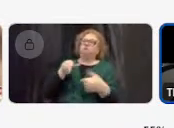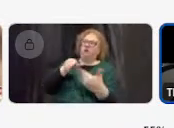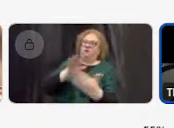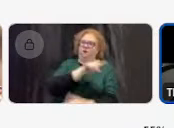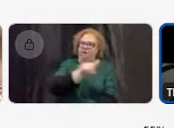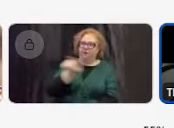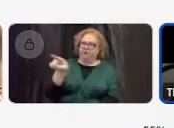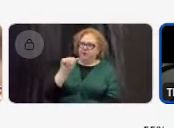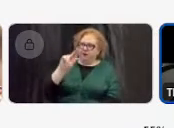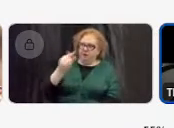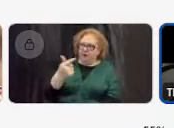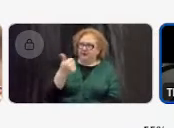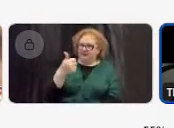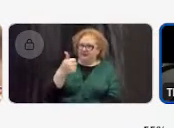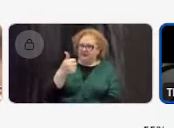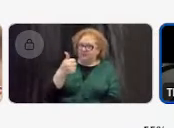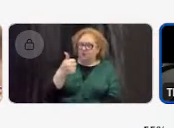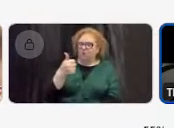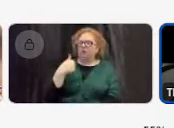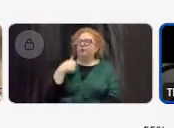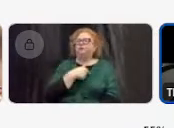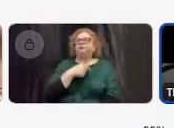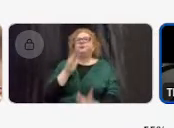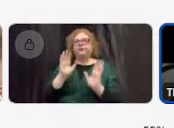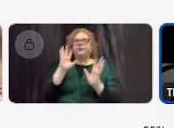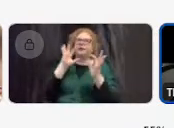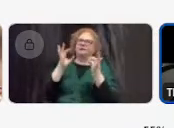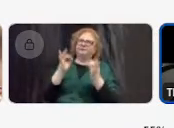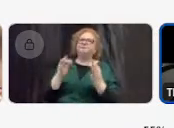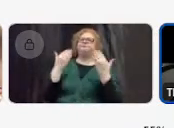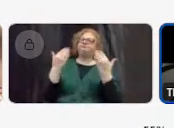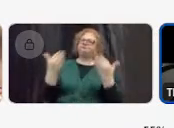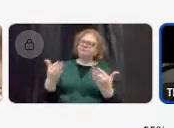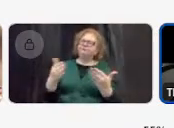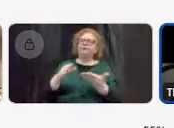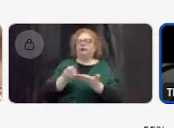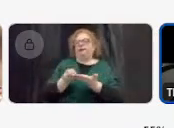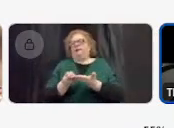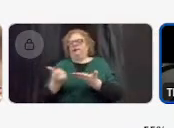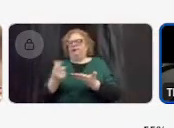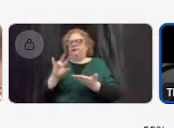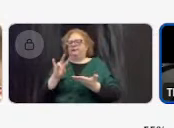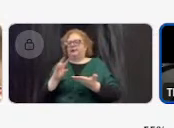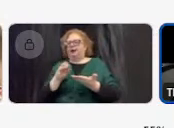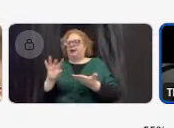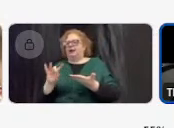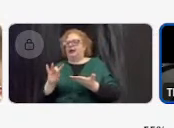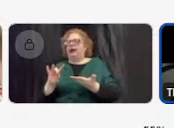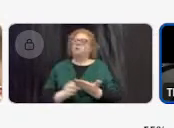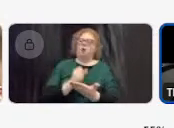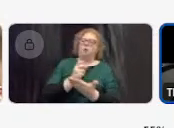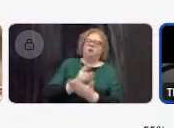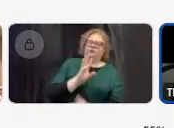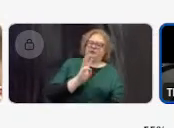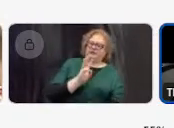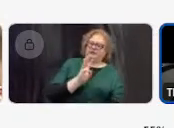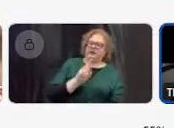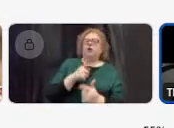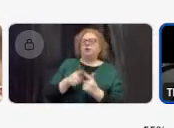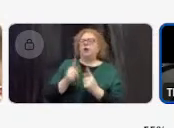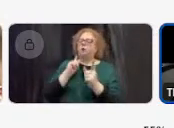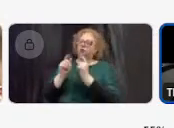we elected to say, let's just get Phase 6 approved, let's work with the city, talk to adjoining landowners, let's talk about this master street